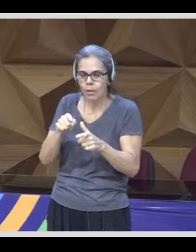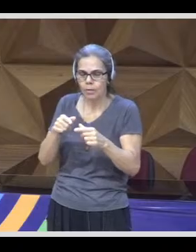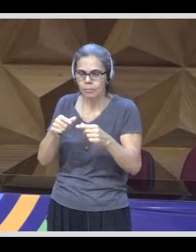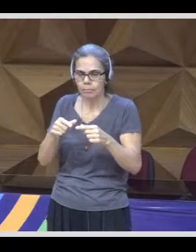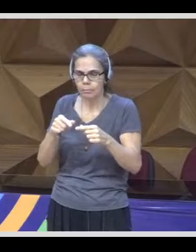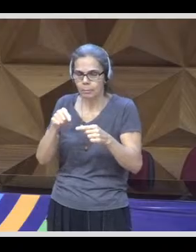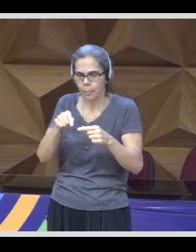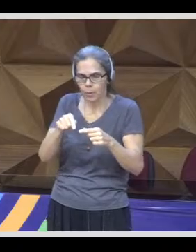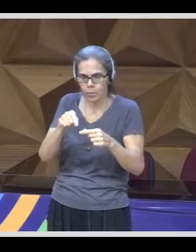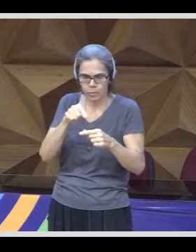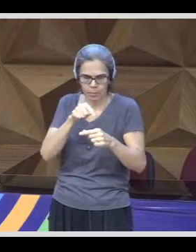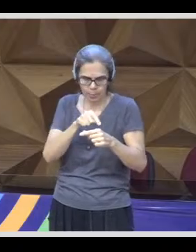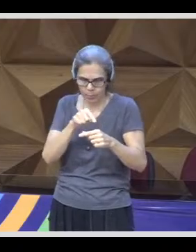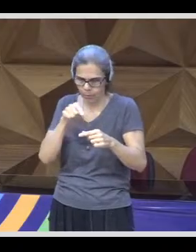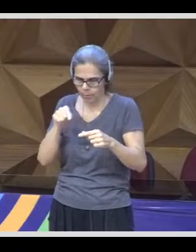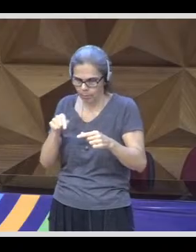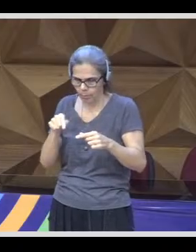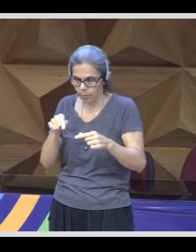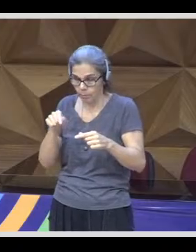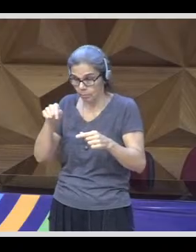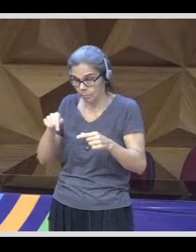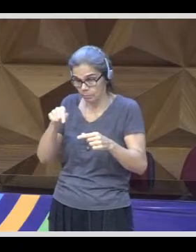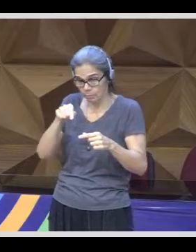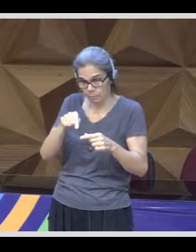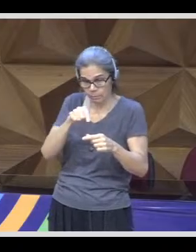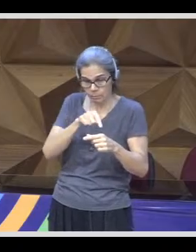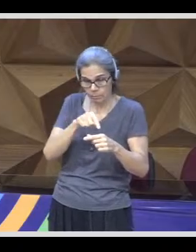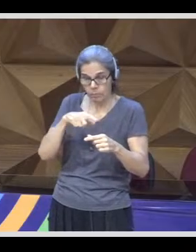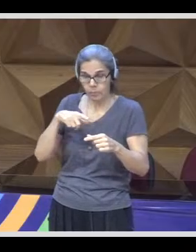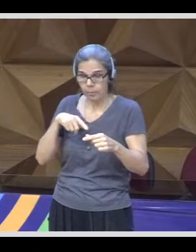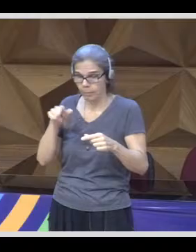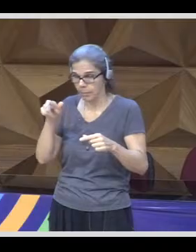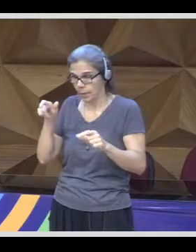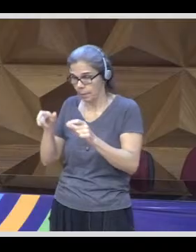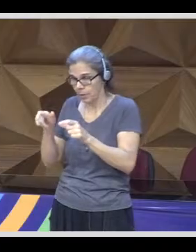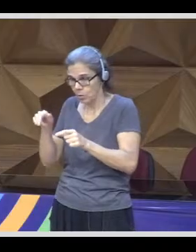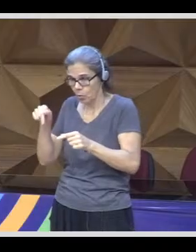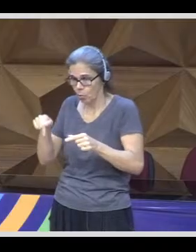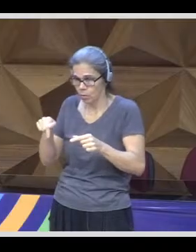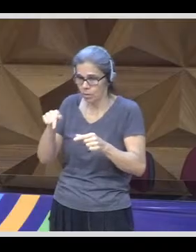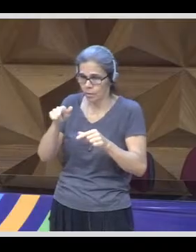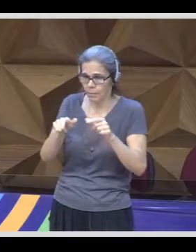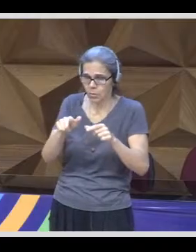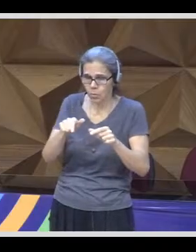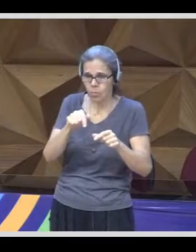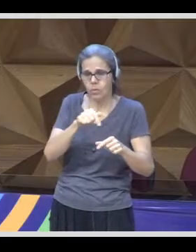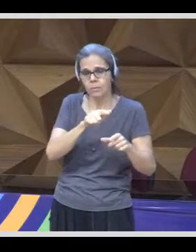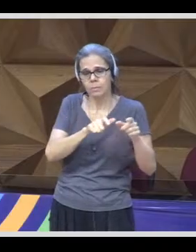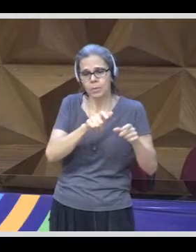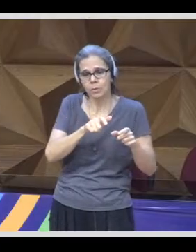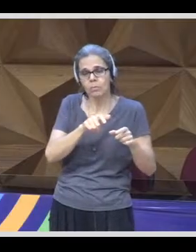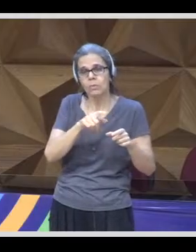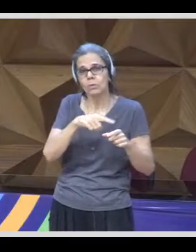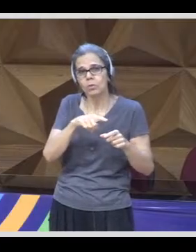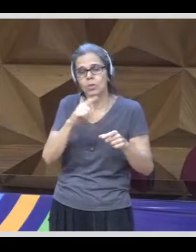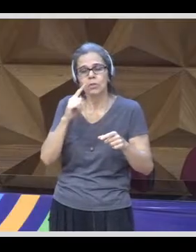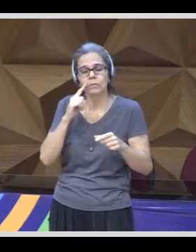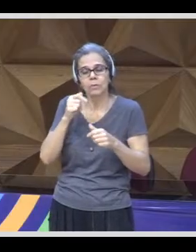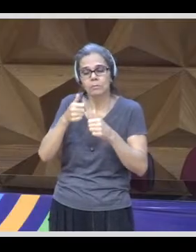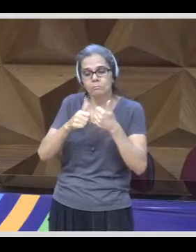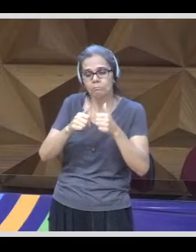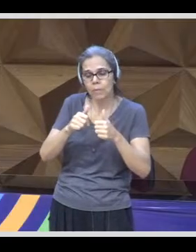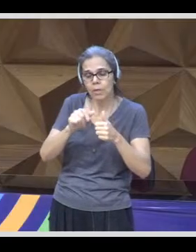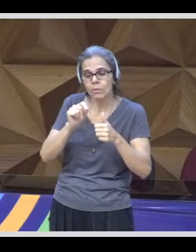and make a decision based on local patterns. Some are structured, others are probabilistic. And what we did was to